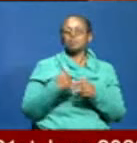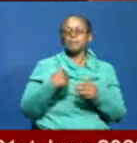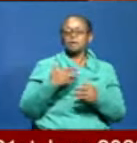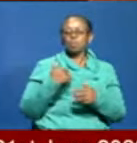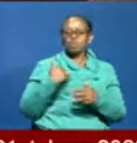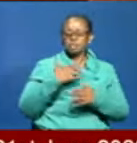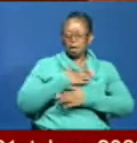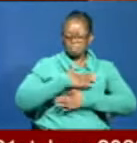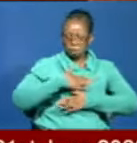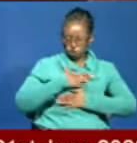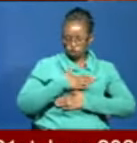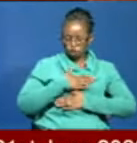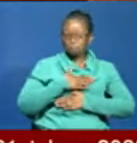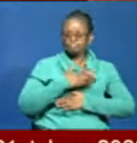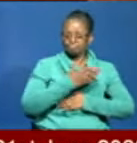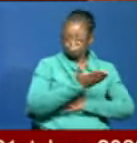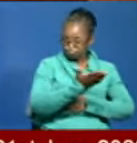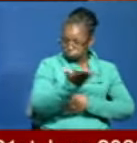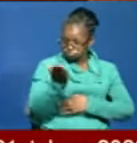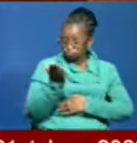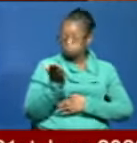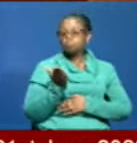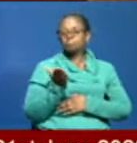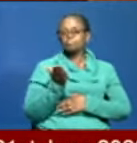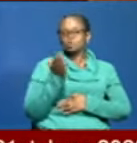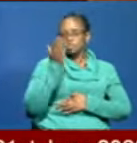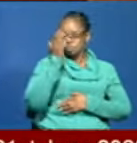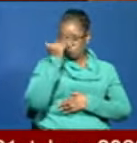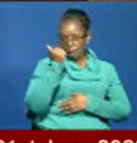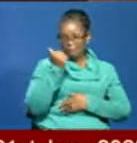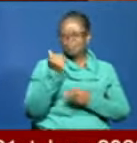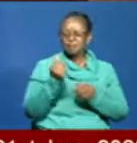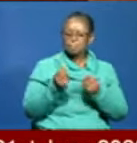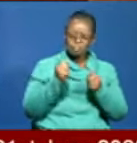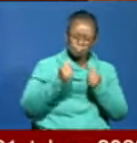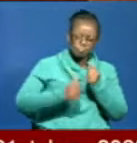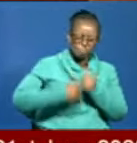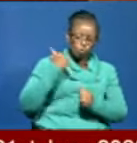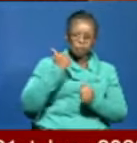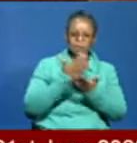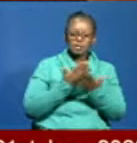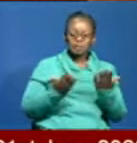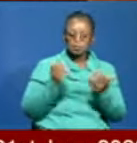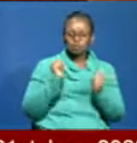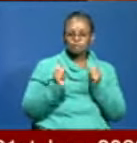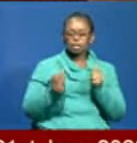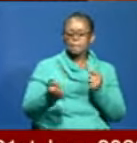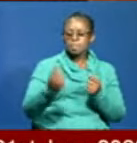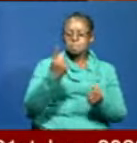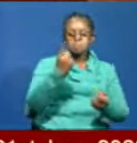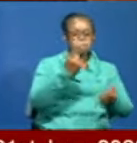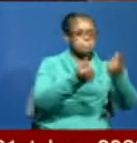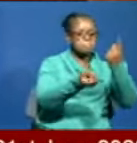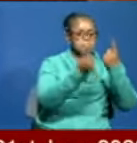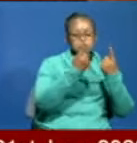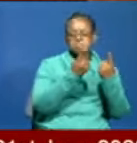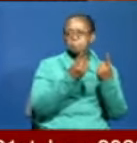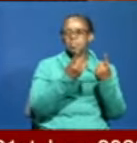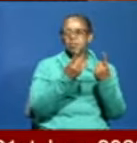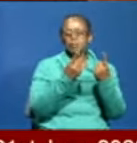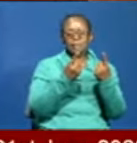that most of the issues that have come before the House have not been determined or decided on the basis